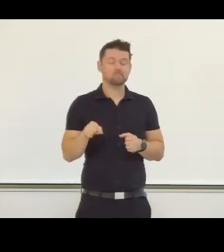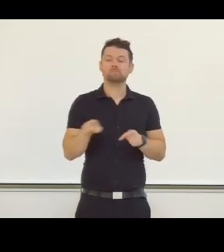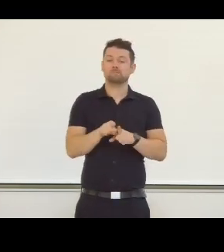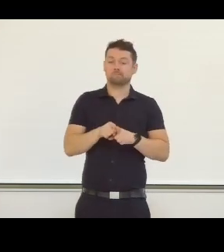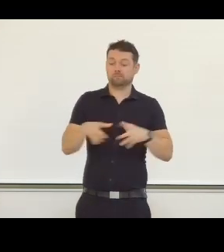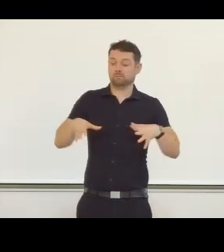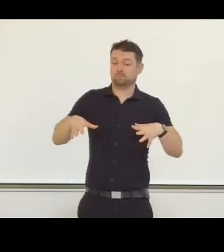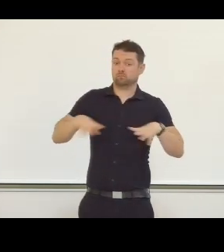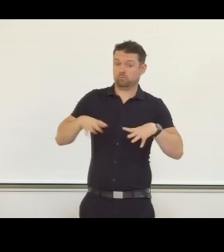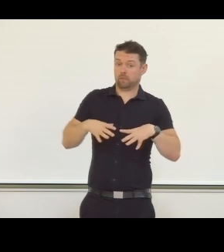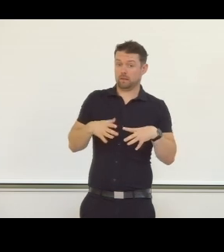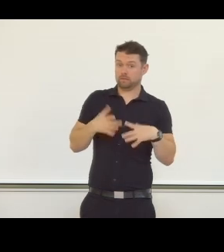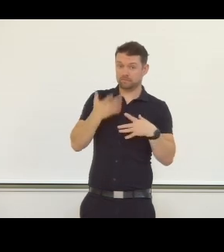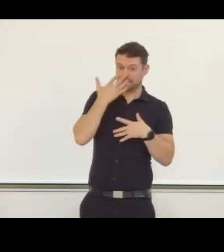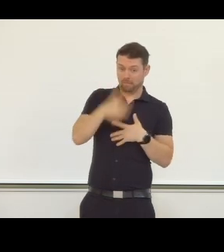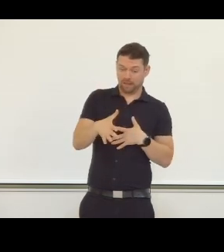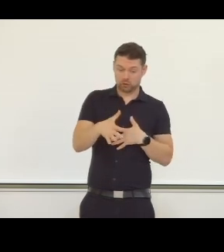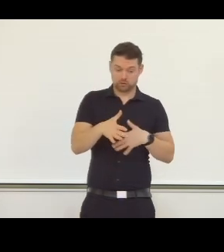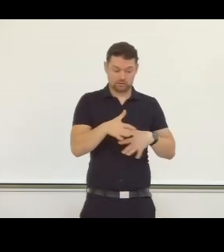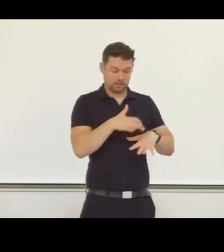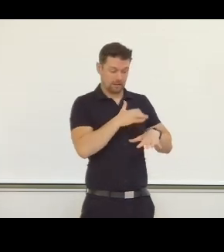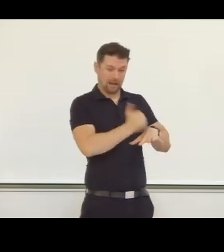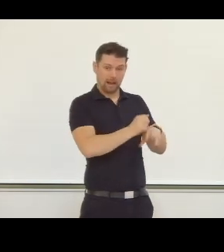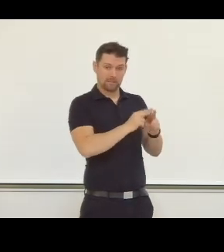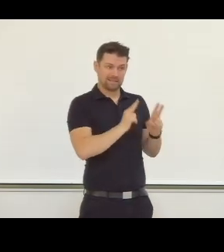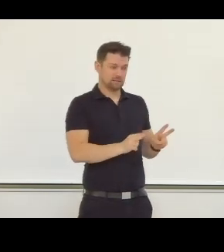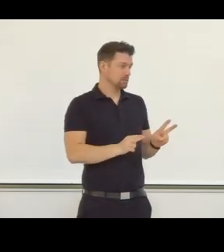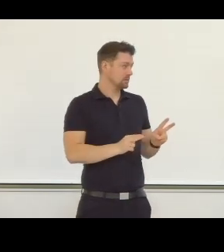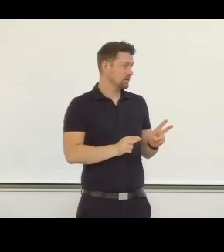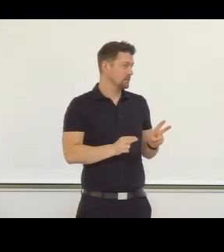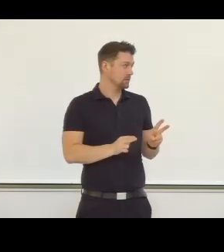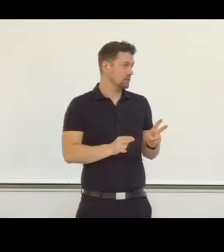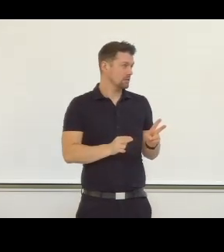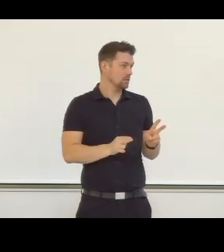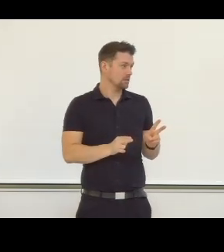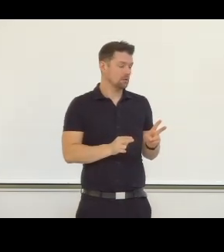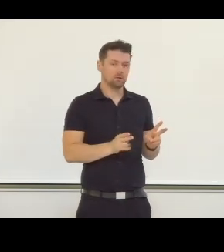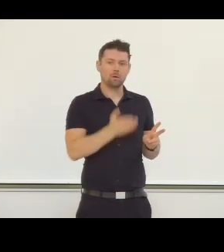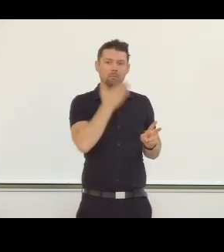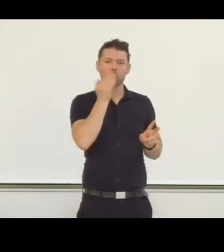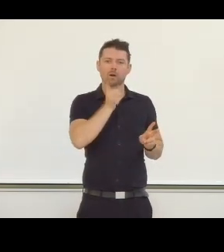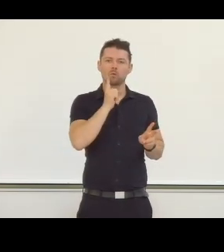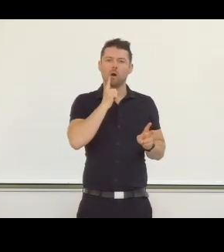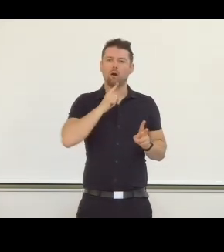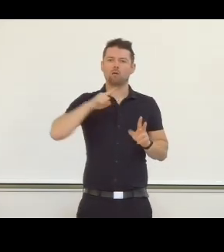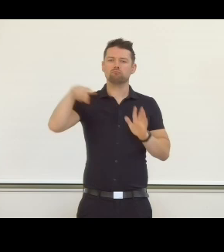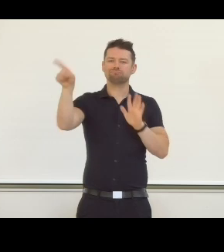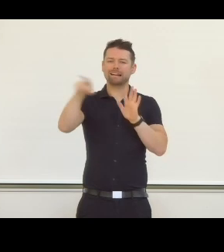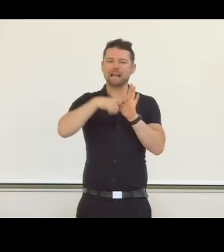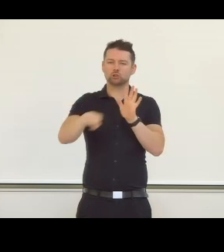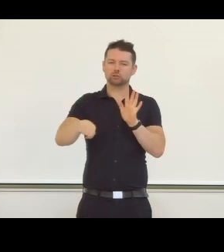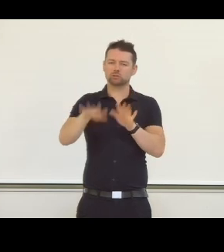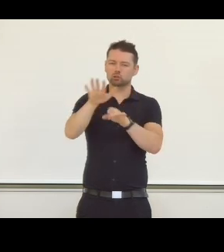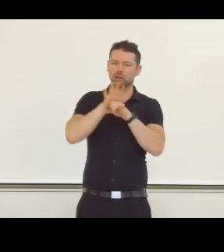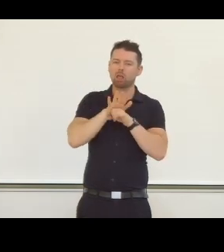simulation habitats typically don't have a concept for radiation shielding. On Earth you don't need radiation, so